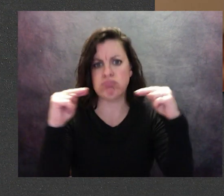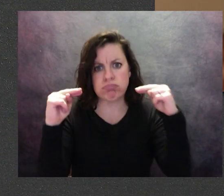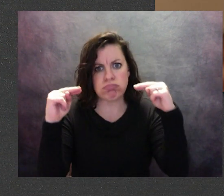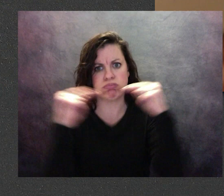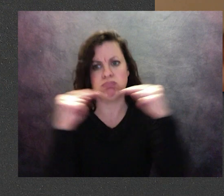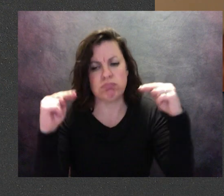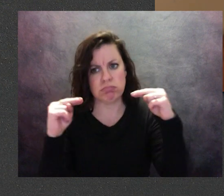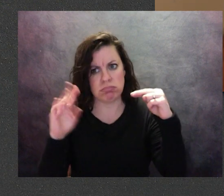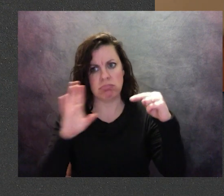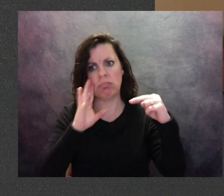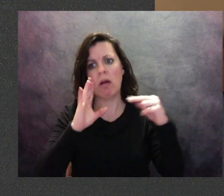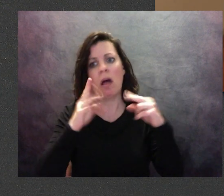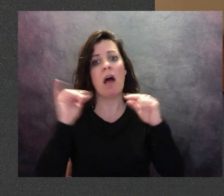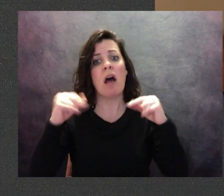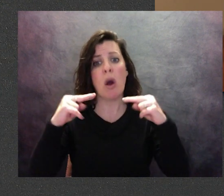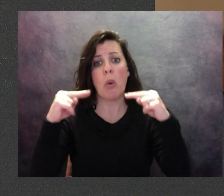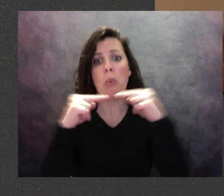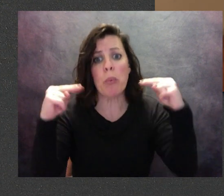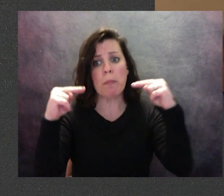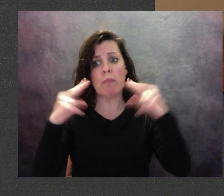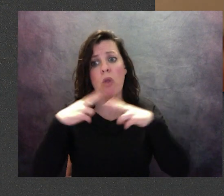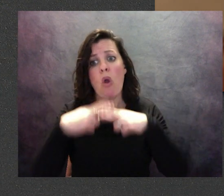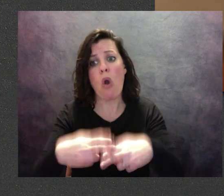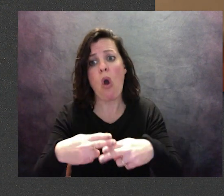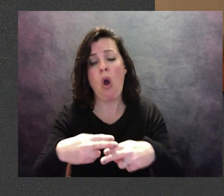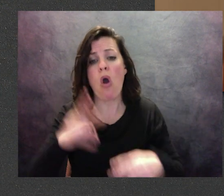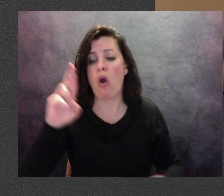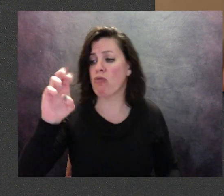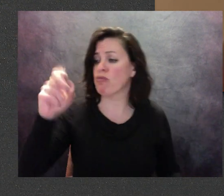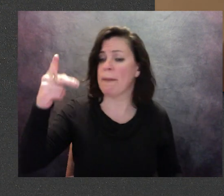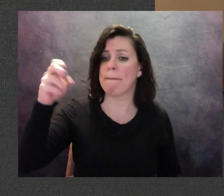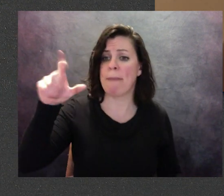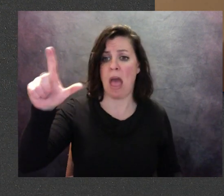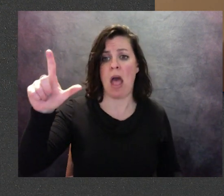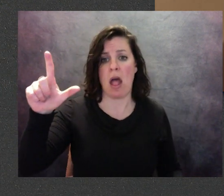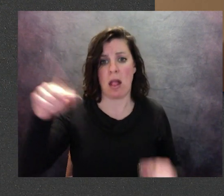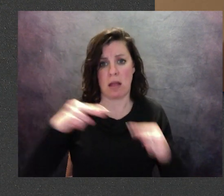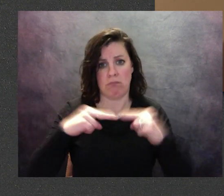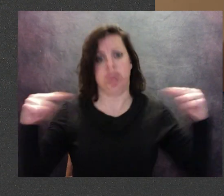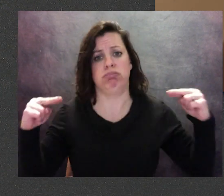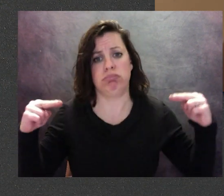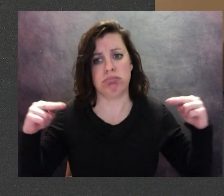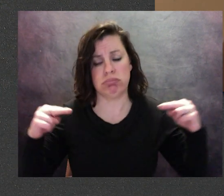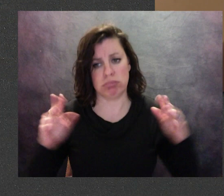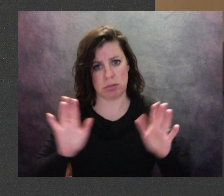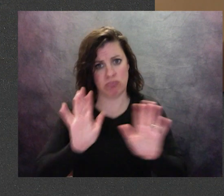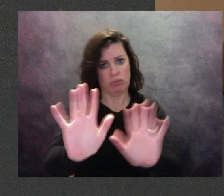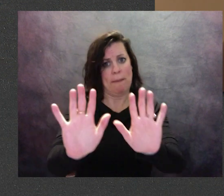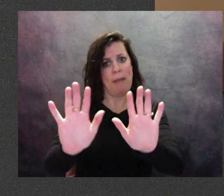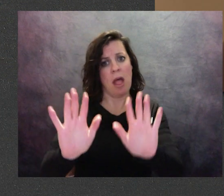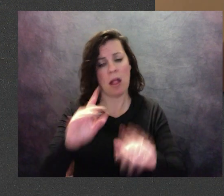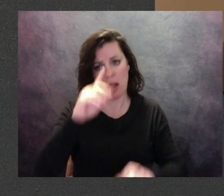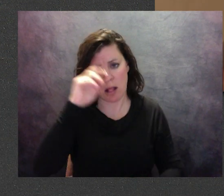They repel. Can you say that word with me?